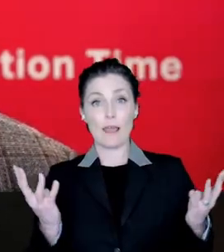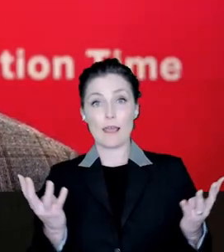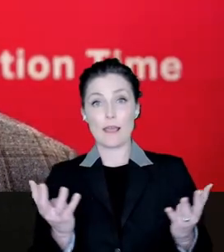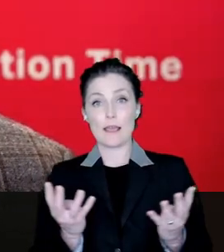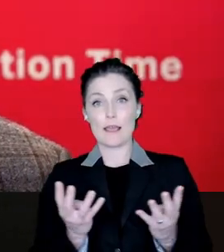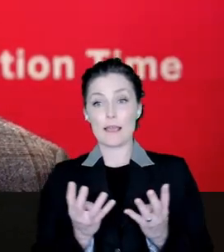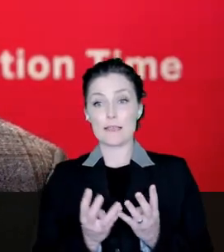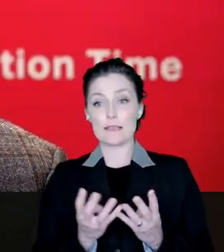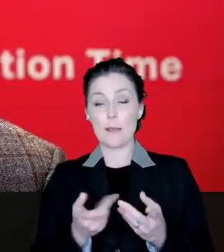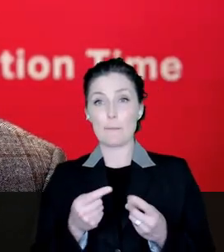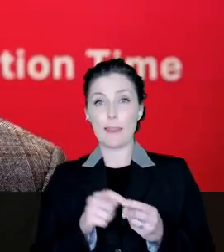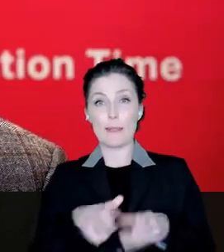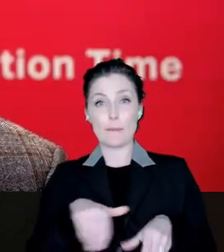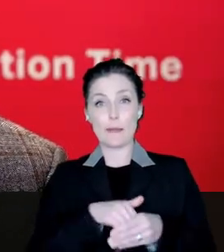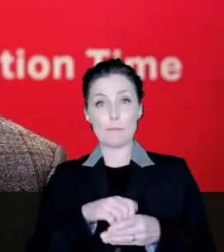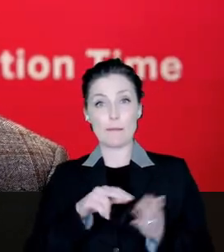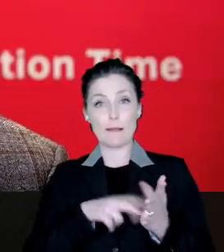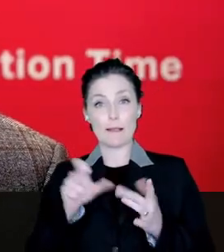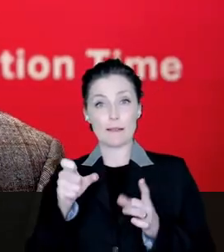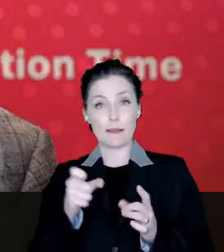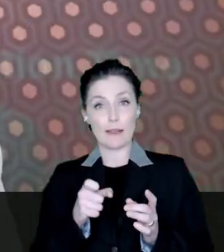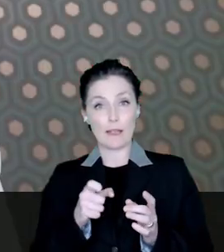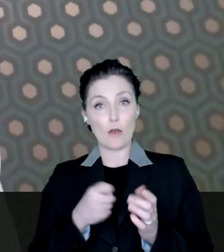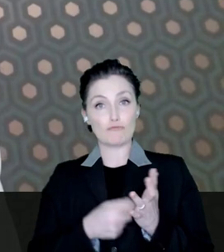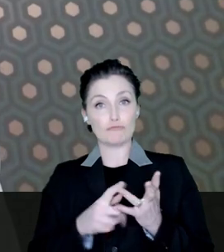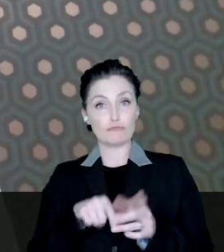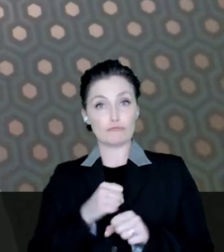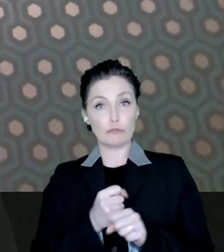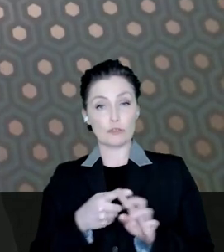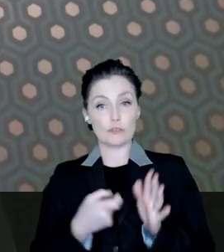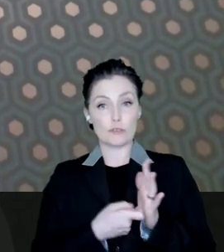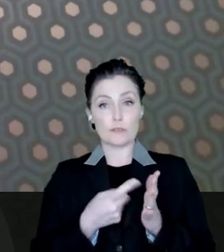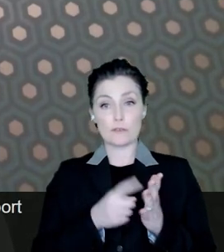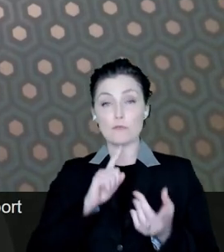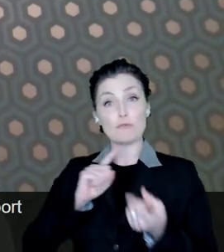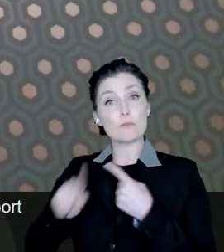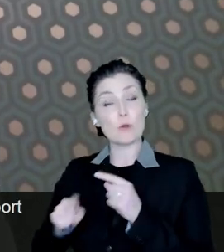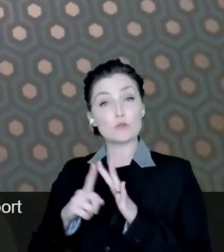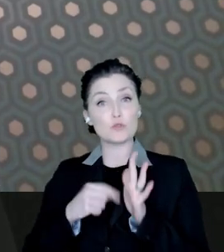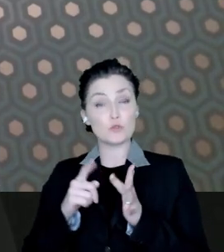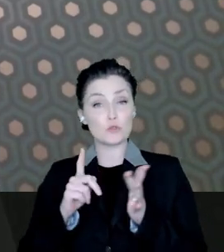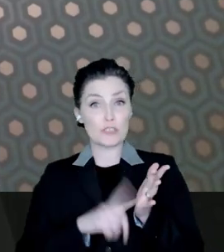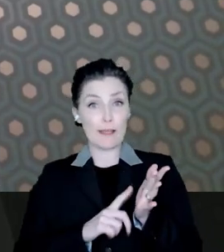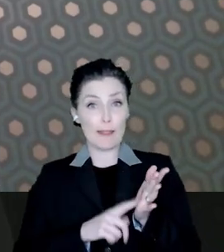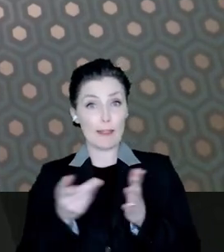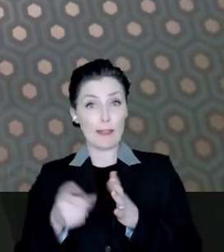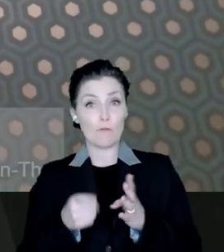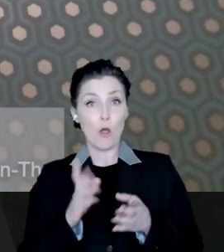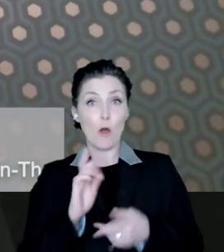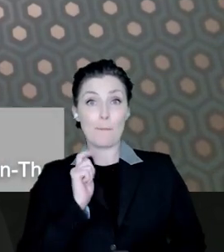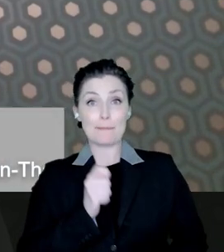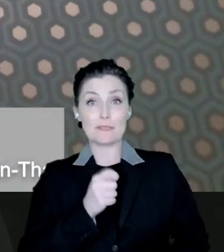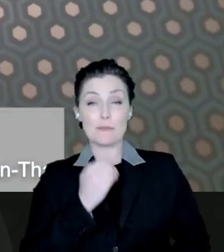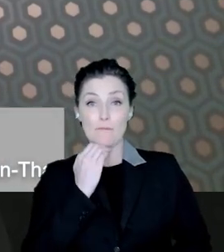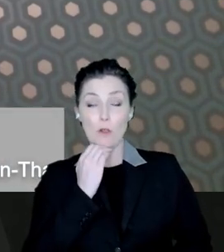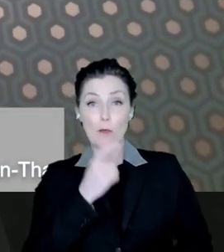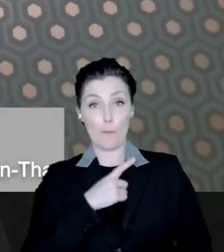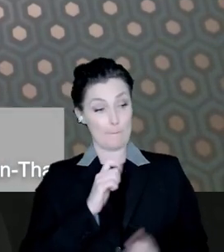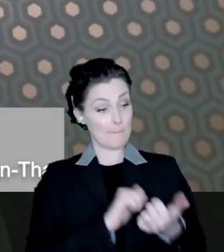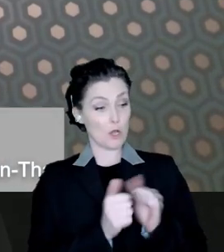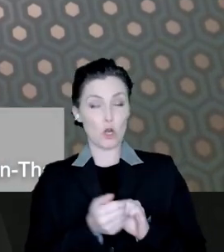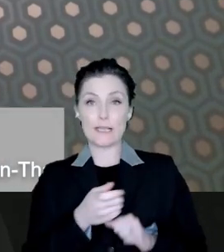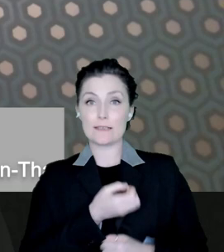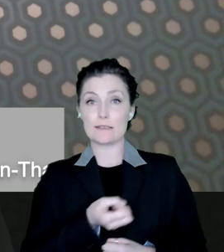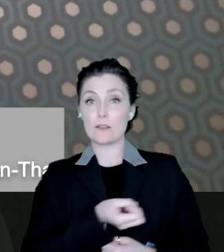Rogers, would you like to come in? Thank you. Just briefly, to Jill from Hammersmith and Fulham, My colleagues on the Conservative group,